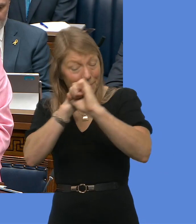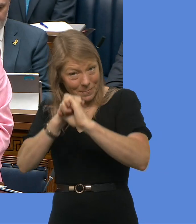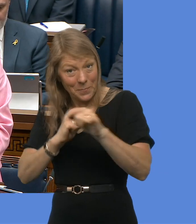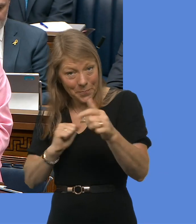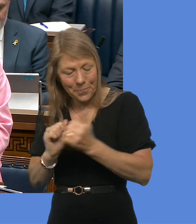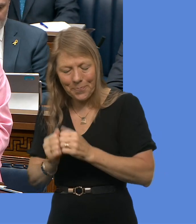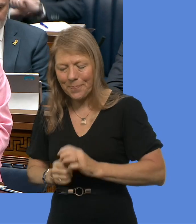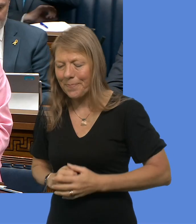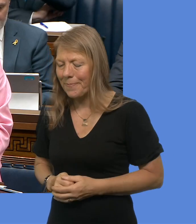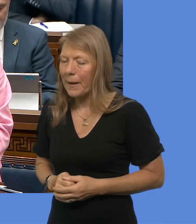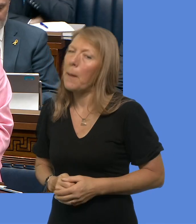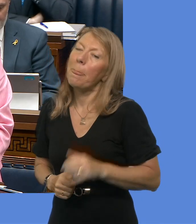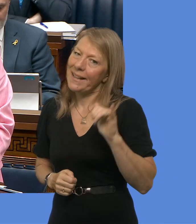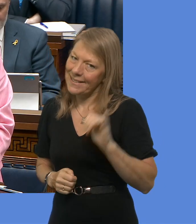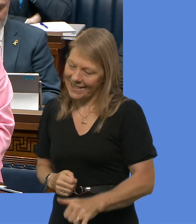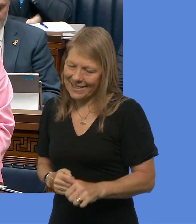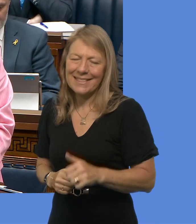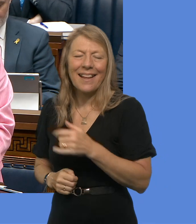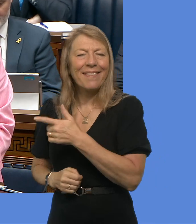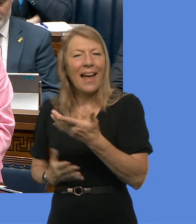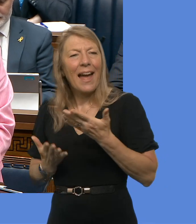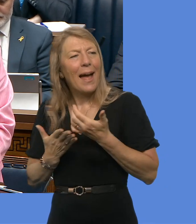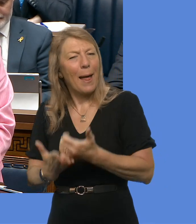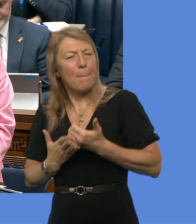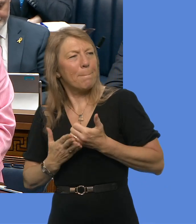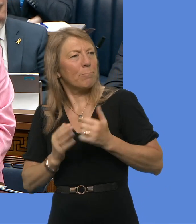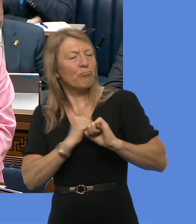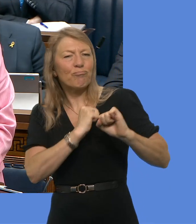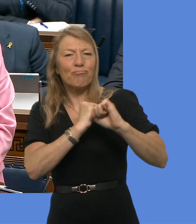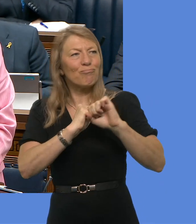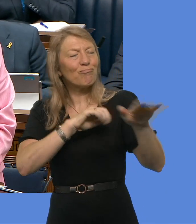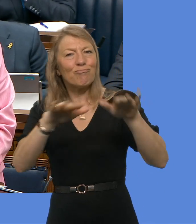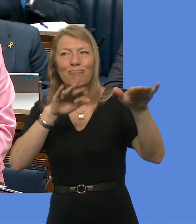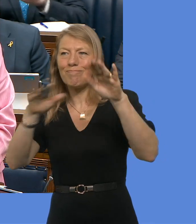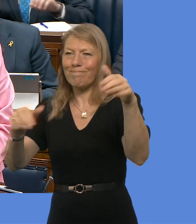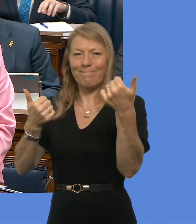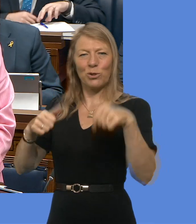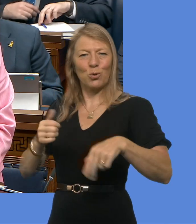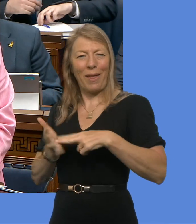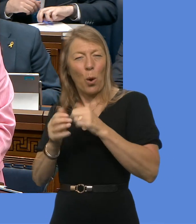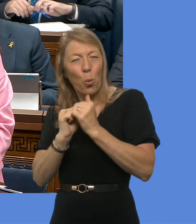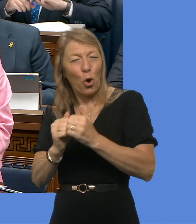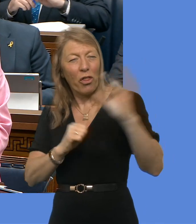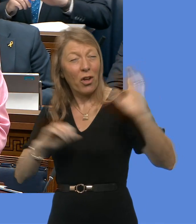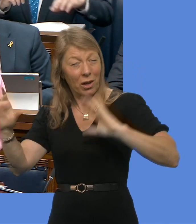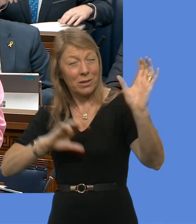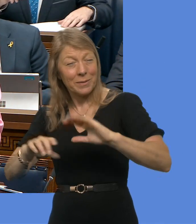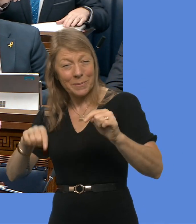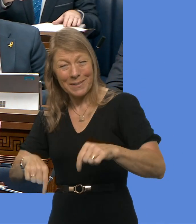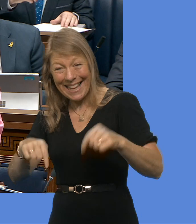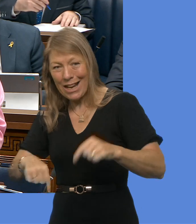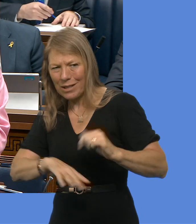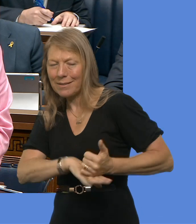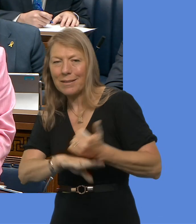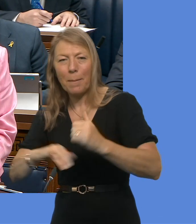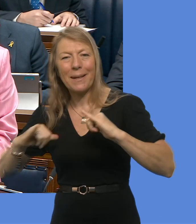place of Northern Ireland, but I think it's important because in order to grow our economy, which is a joint objective, not just of the First Minister and